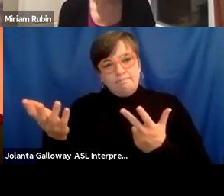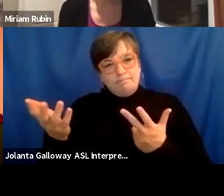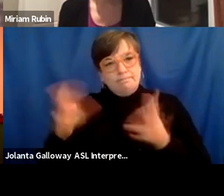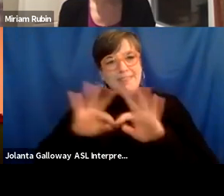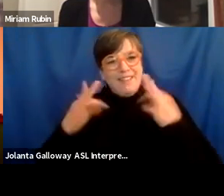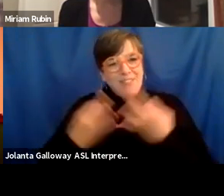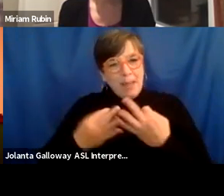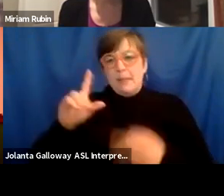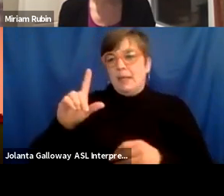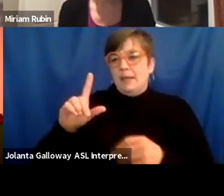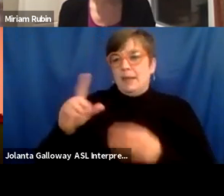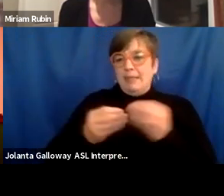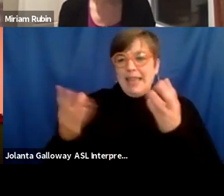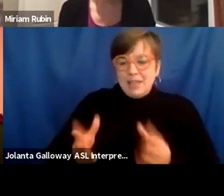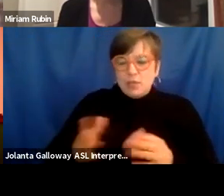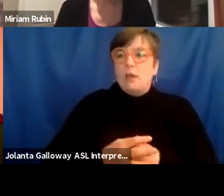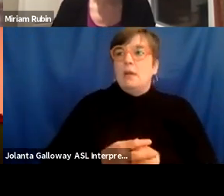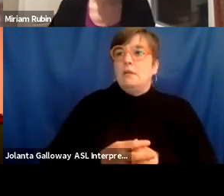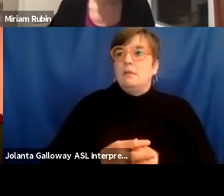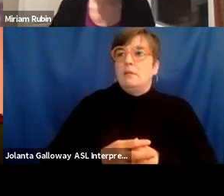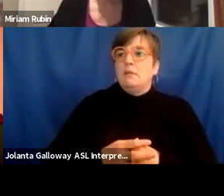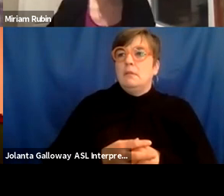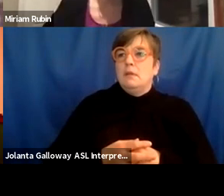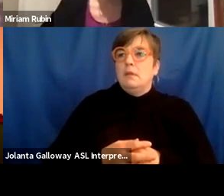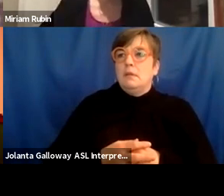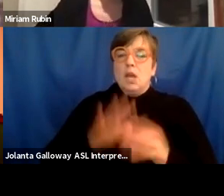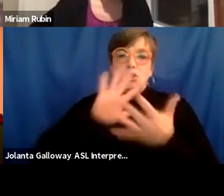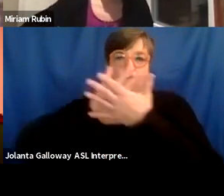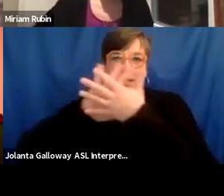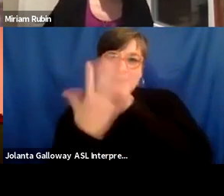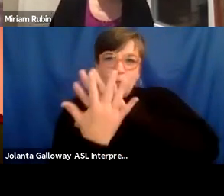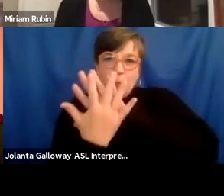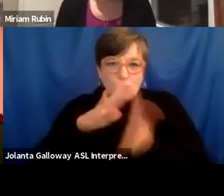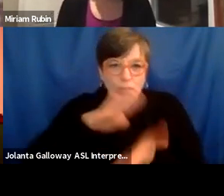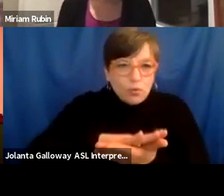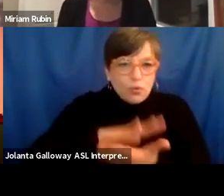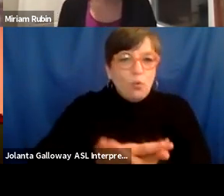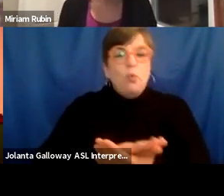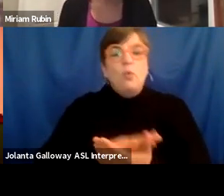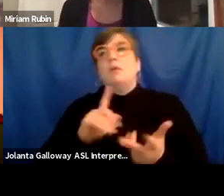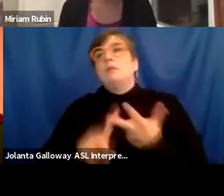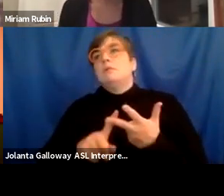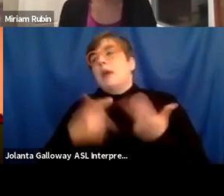family liaisons, increased emphasis on transformational schools, the attempt to